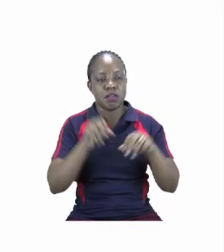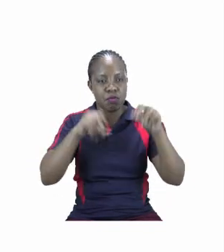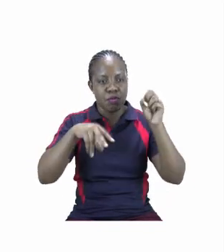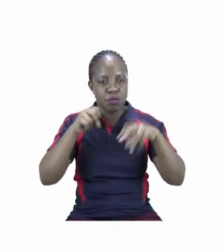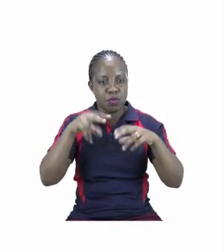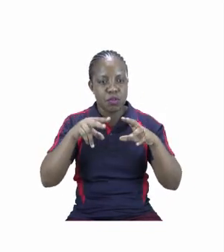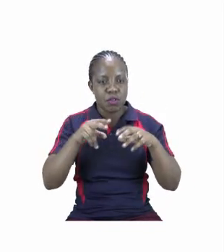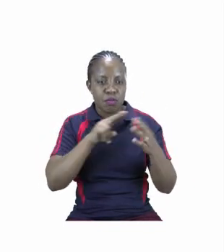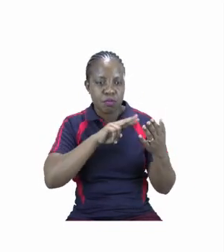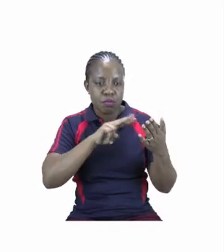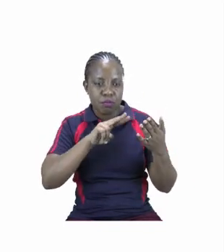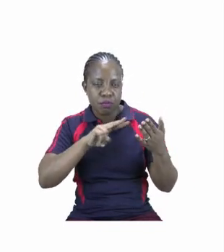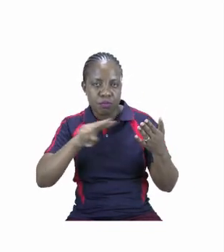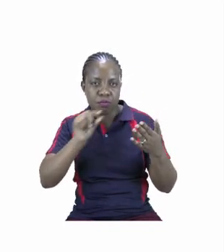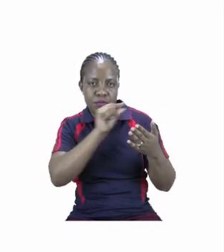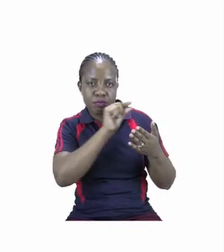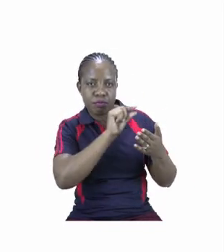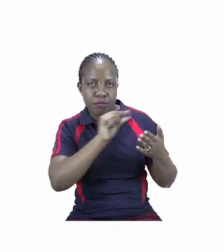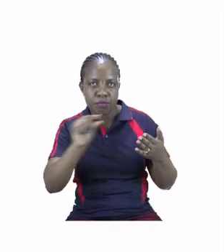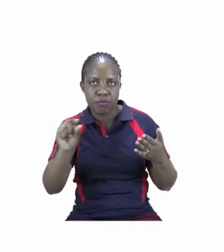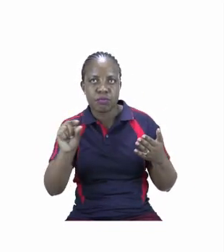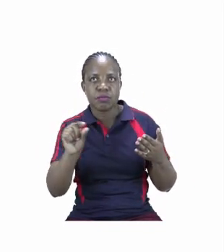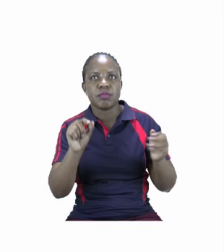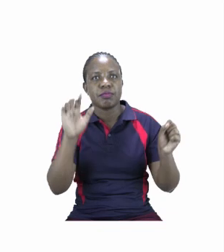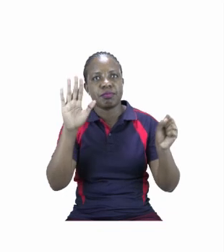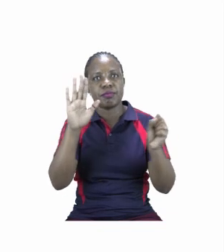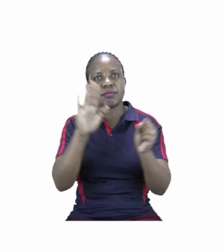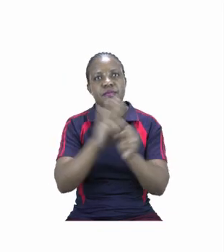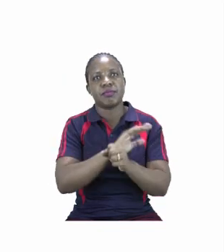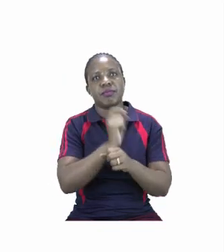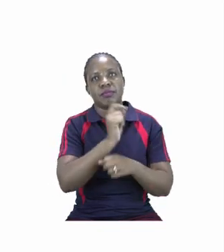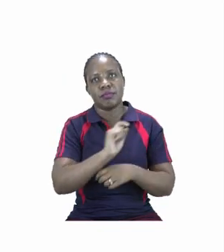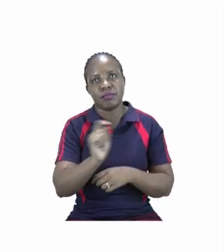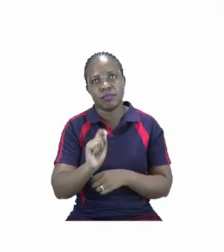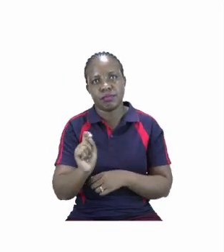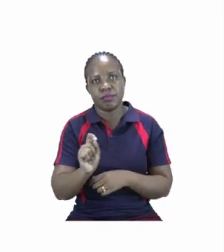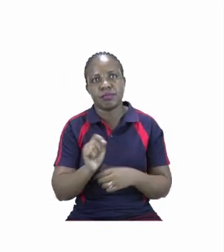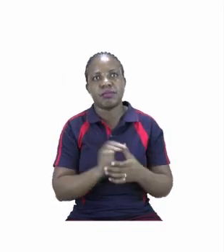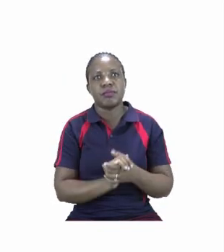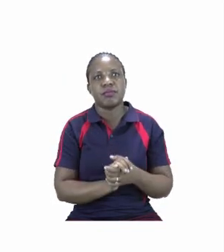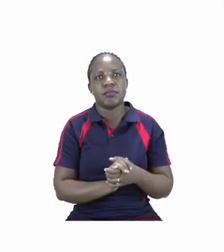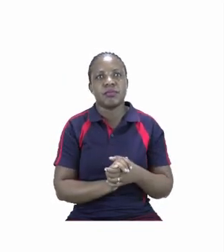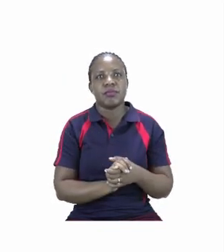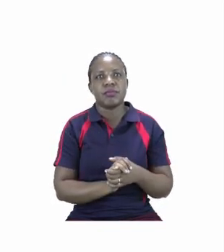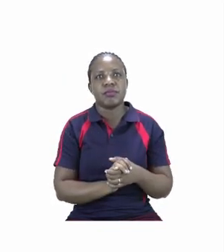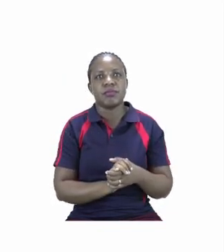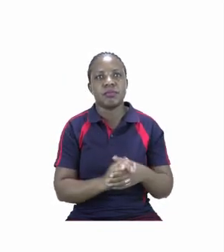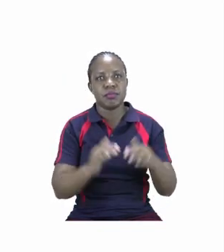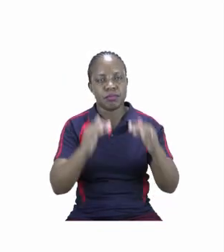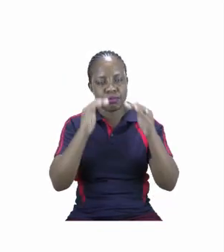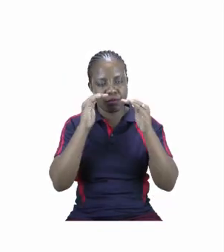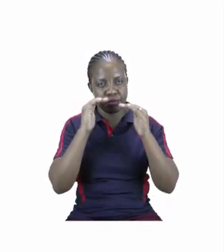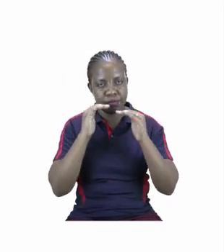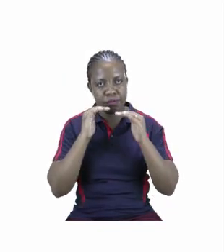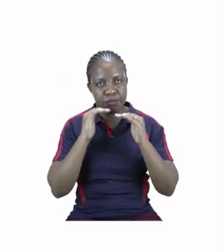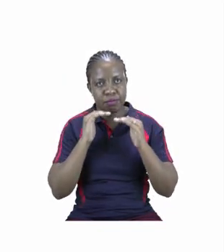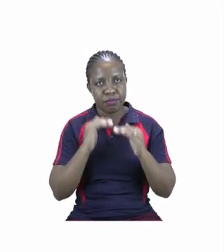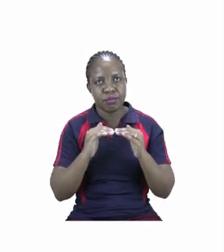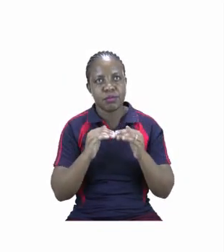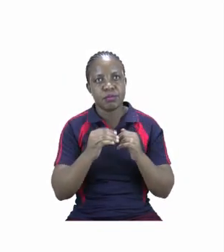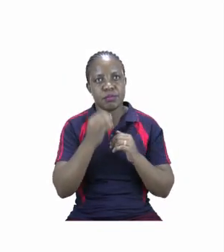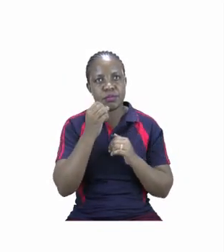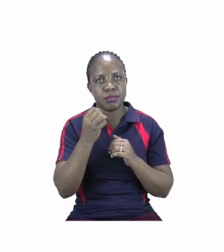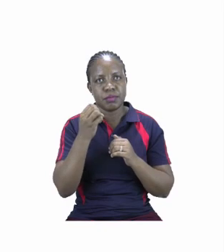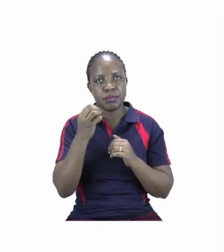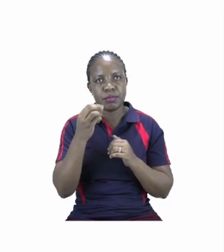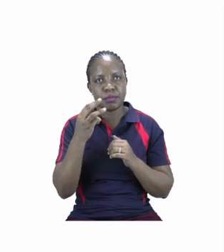going to count the odd numbers up to 11. Now, I'm going to do that with